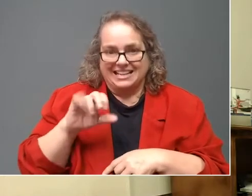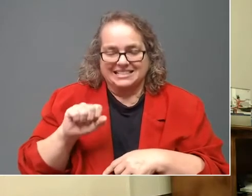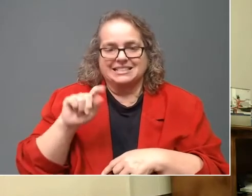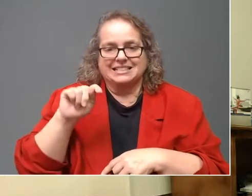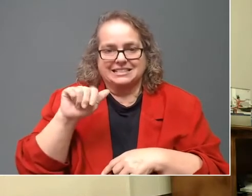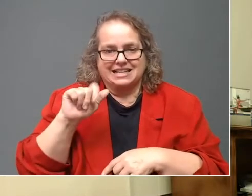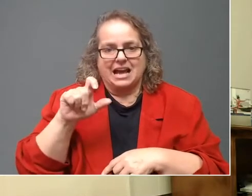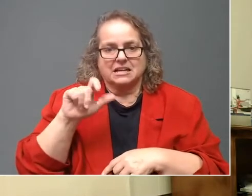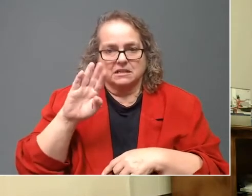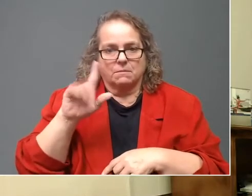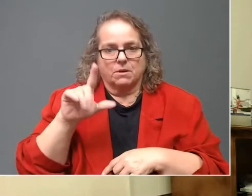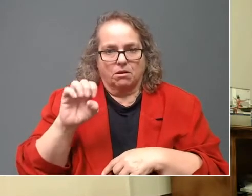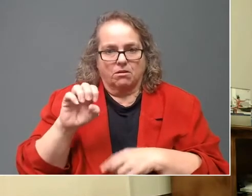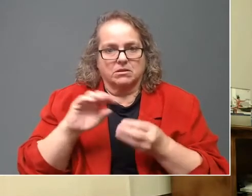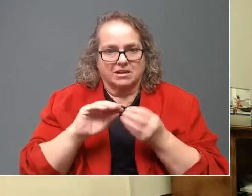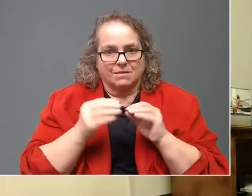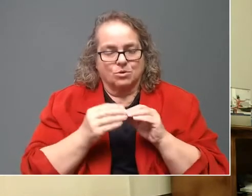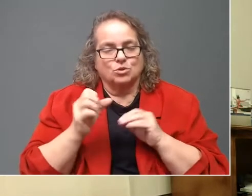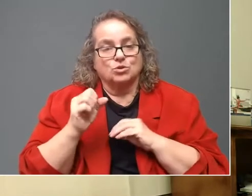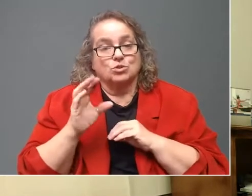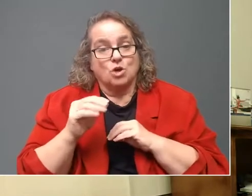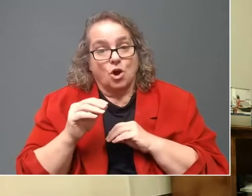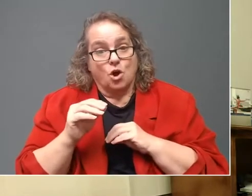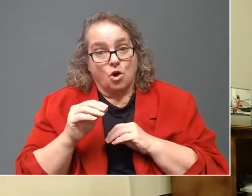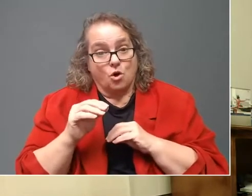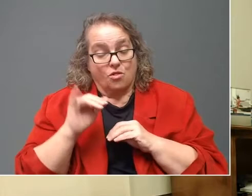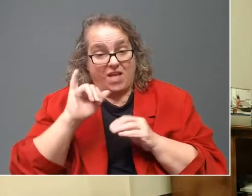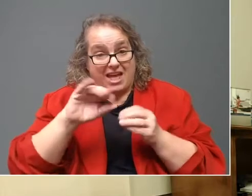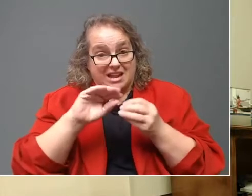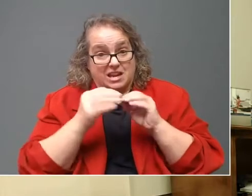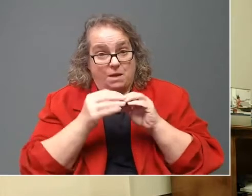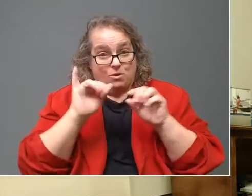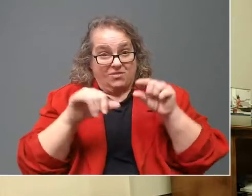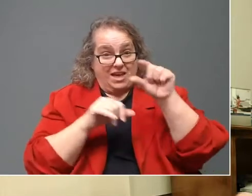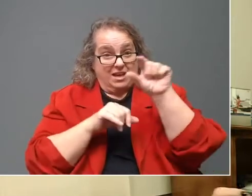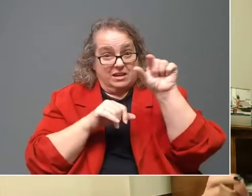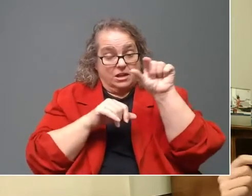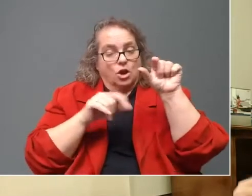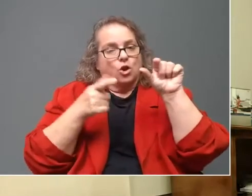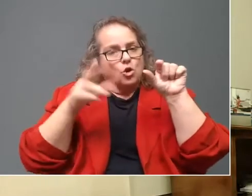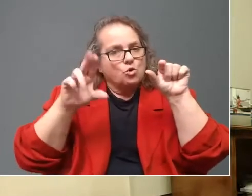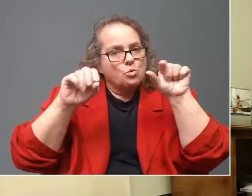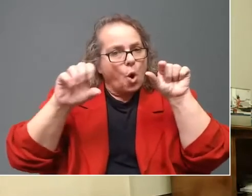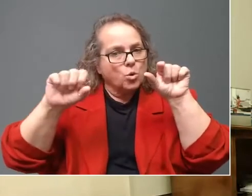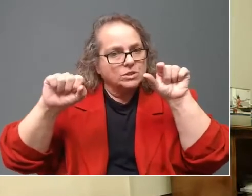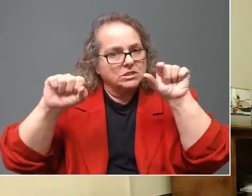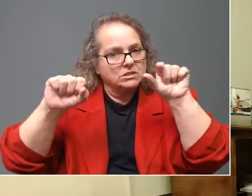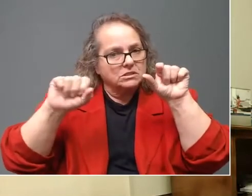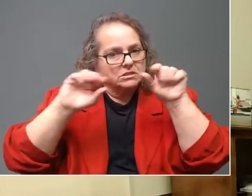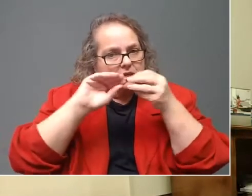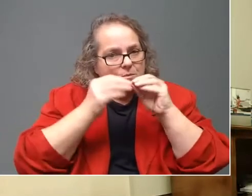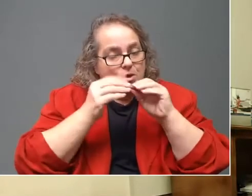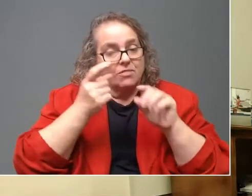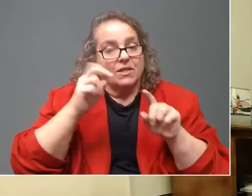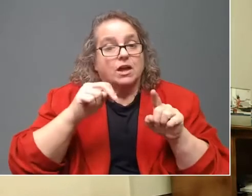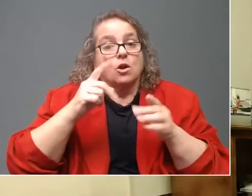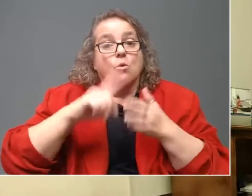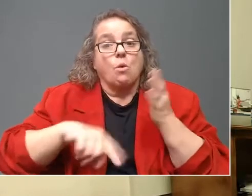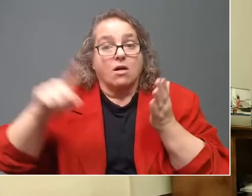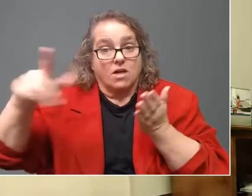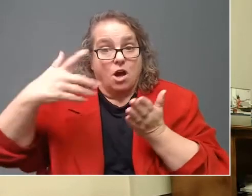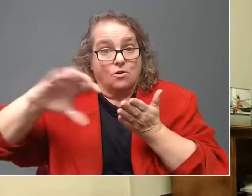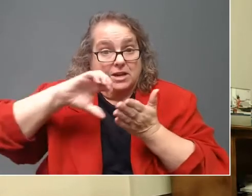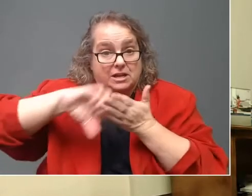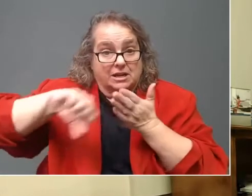level. So the amount that is up there is the gross amount. Then the amounts that have been taken out are listed